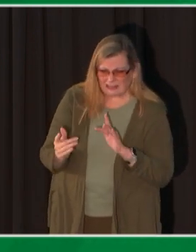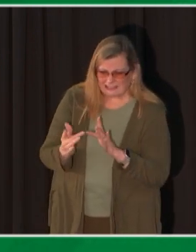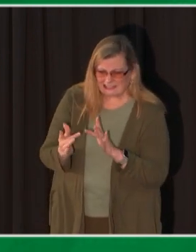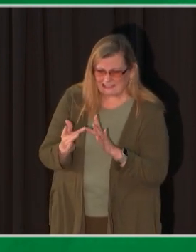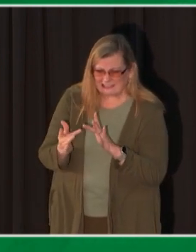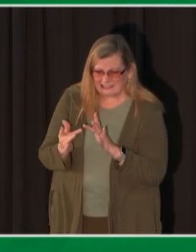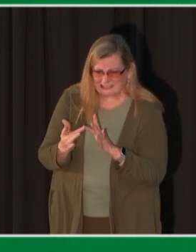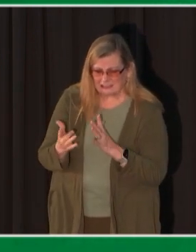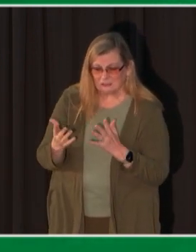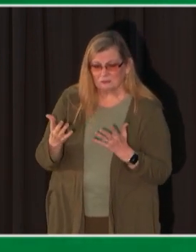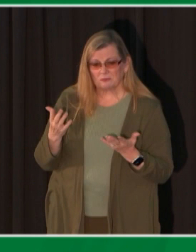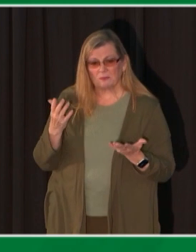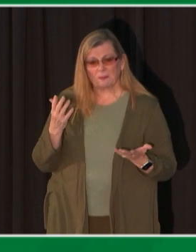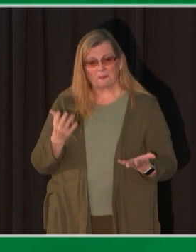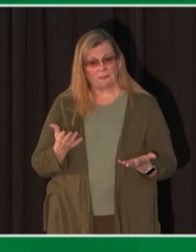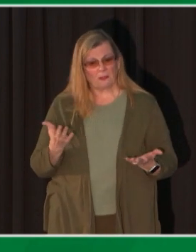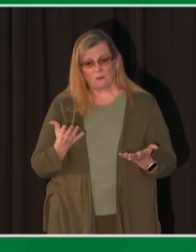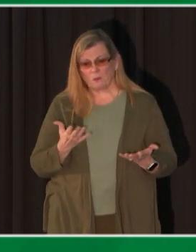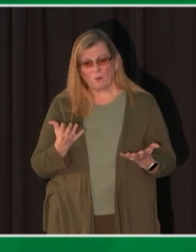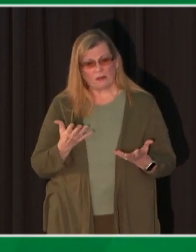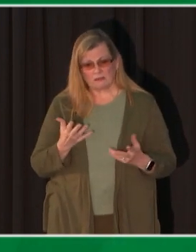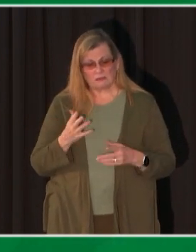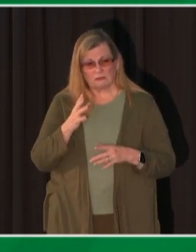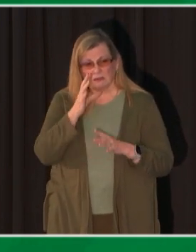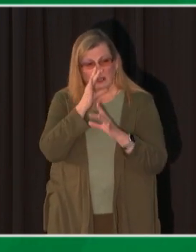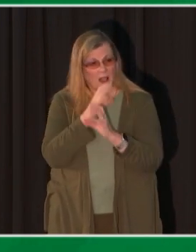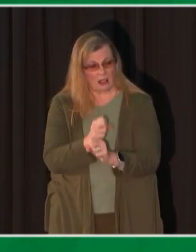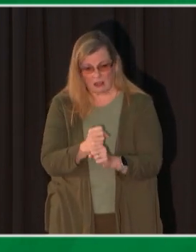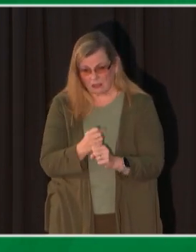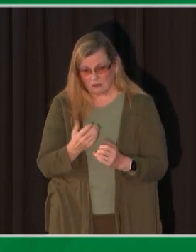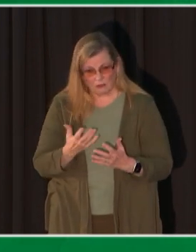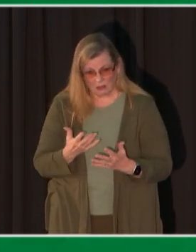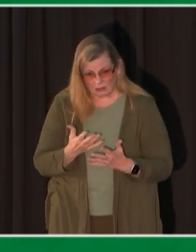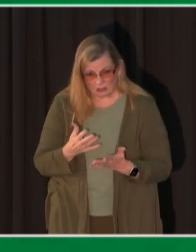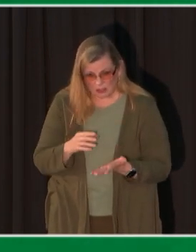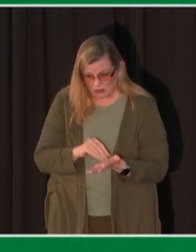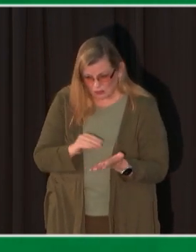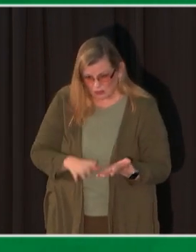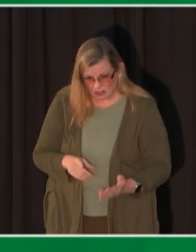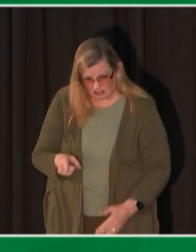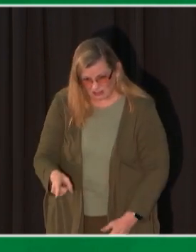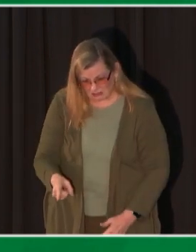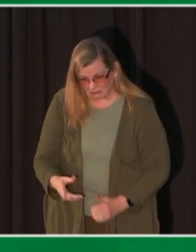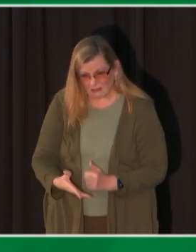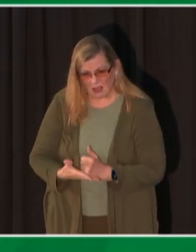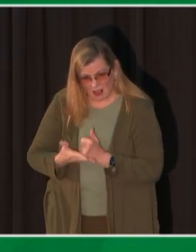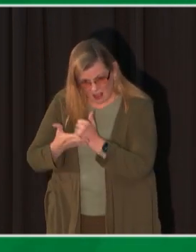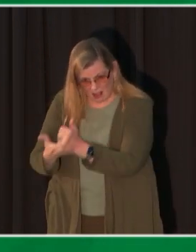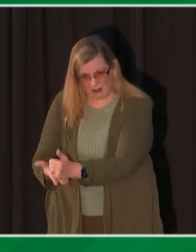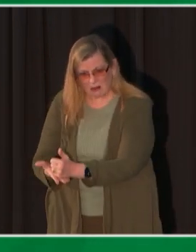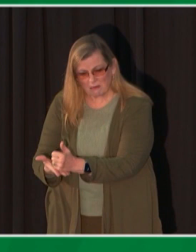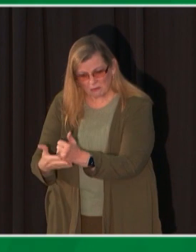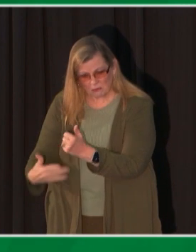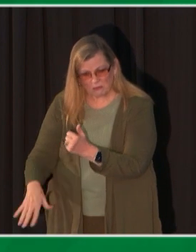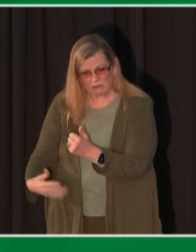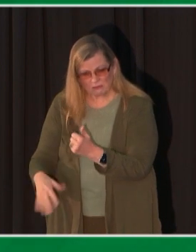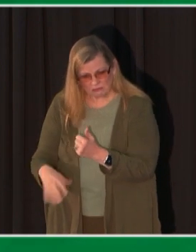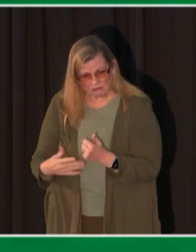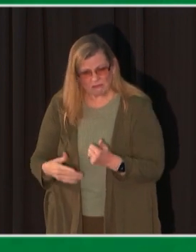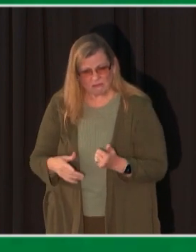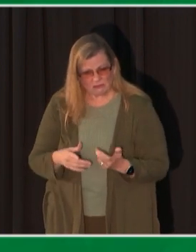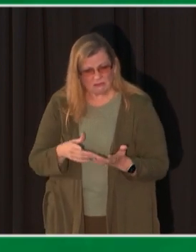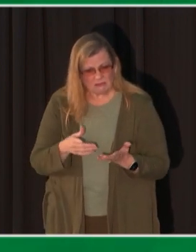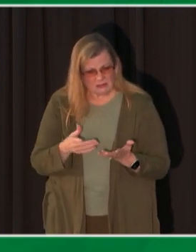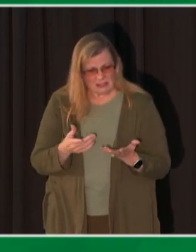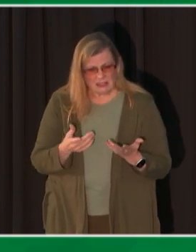fascinating in this time period is our students have actually been the most helpful in helping us keep up with their peers. And they've